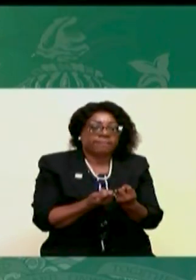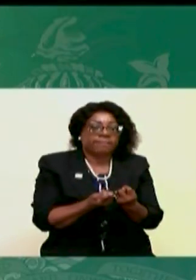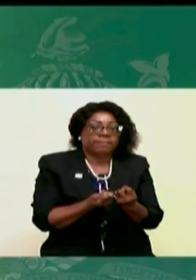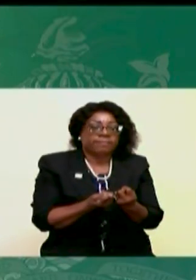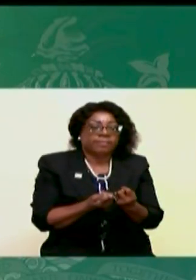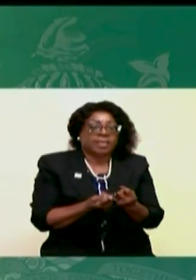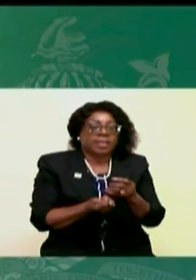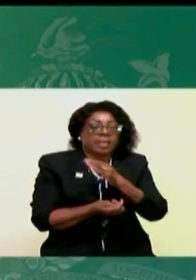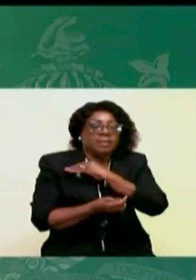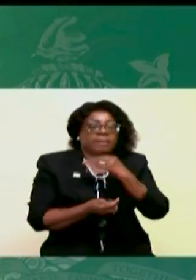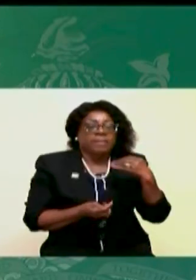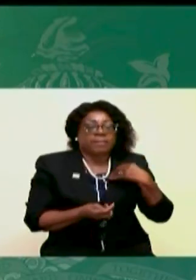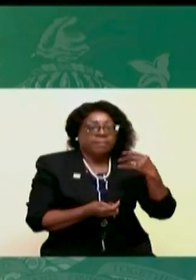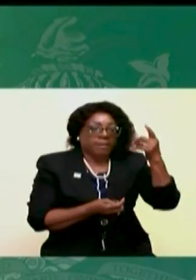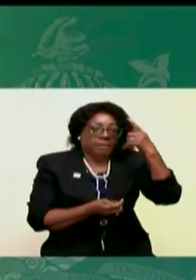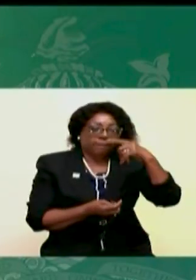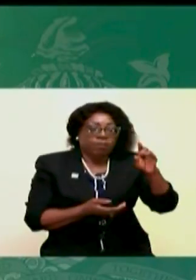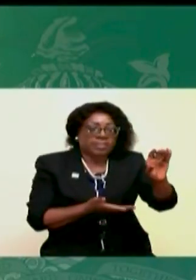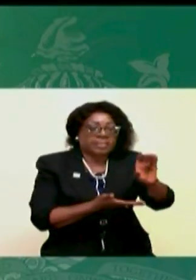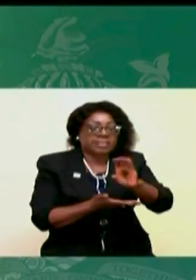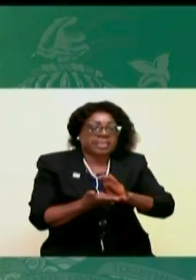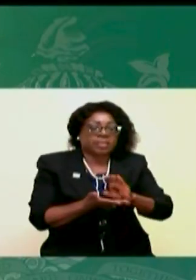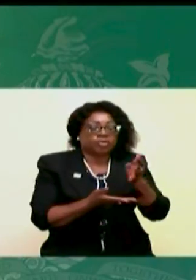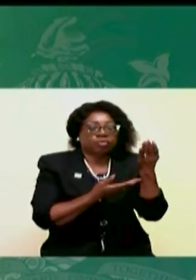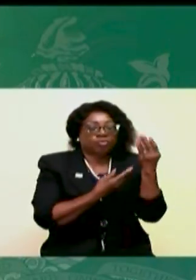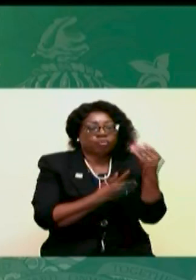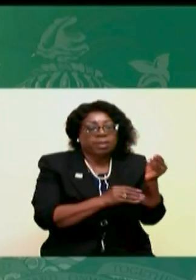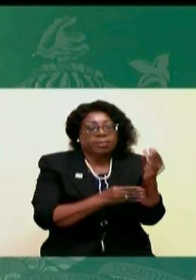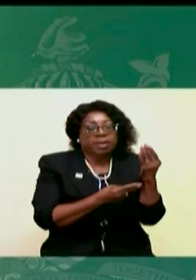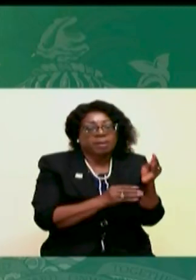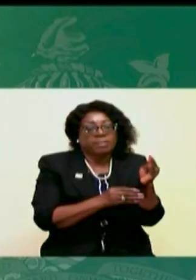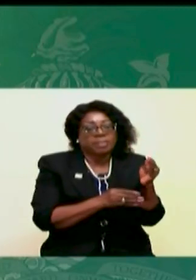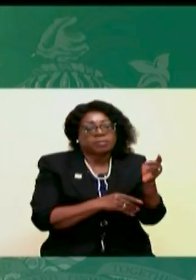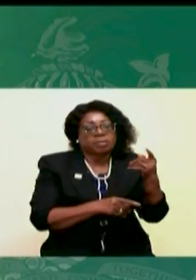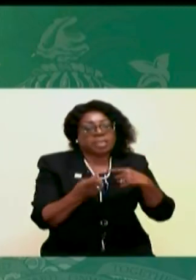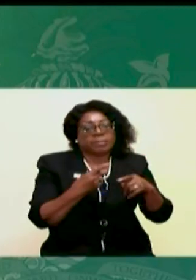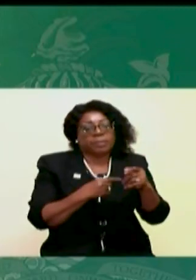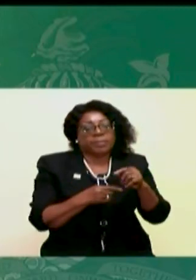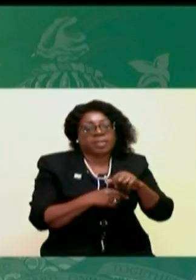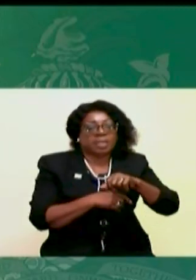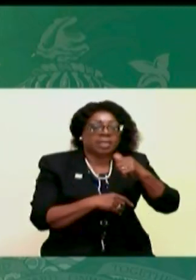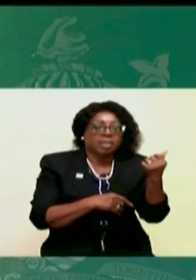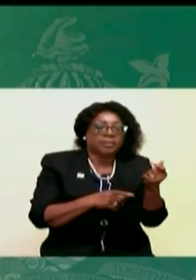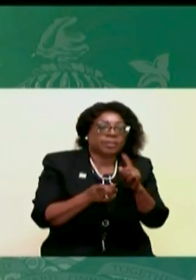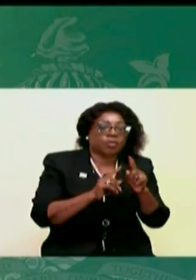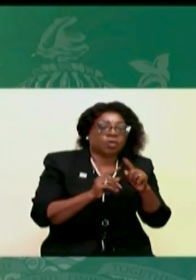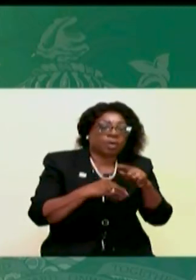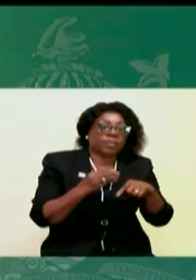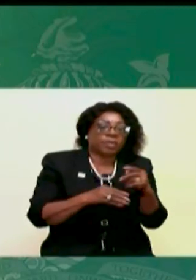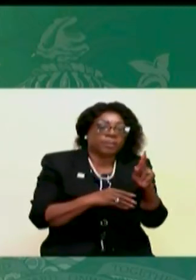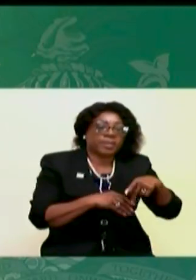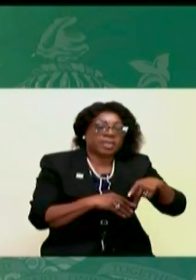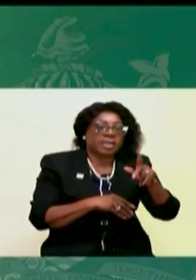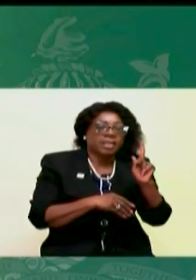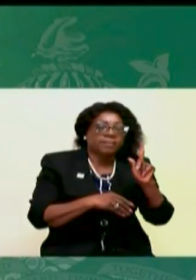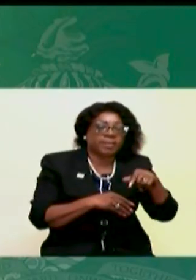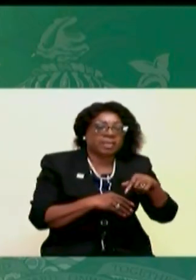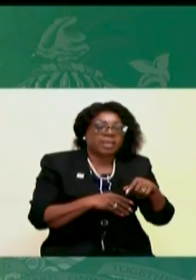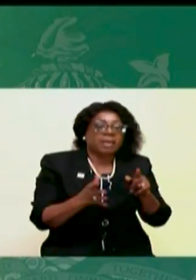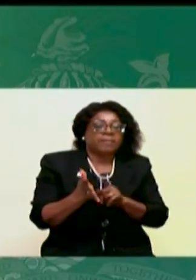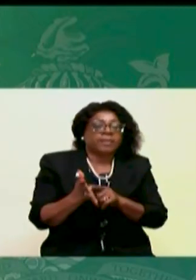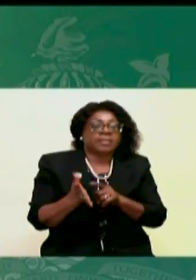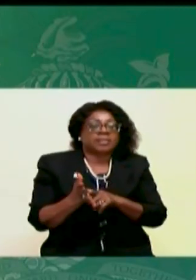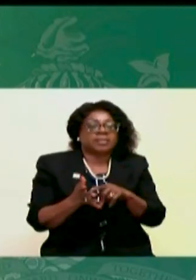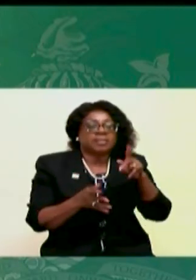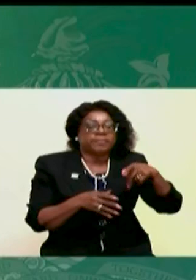The member for Central Grand Bahama tried to come up with another slogan the other day about the PLP. But this is the PLP all the